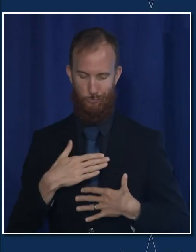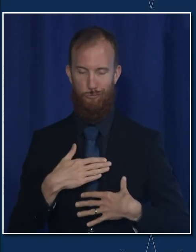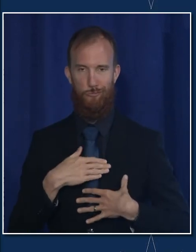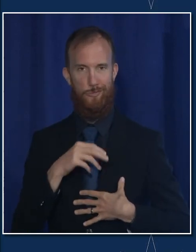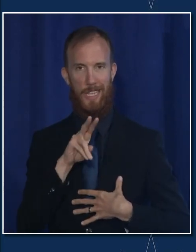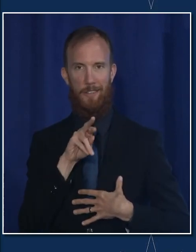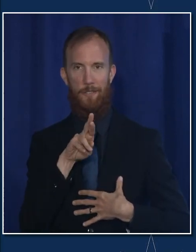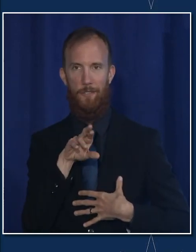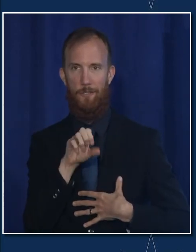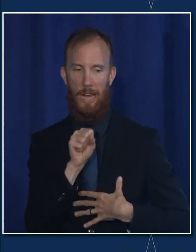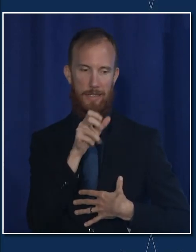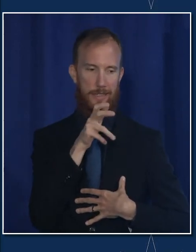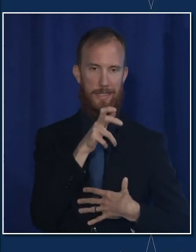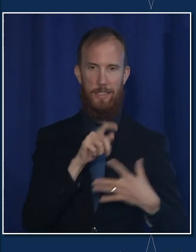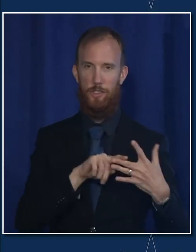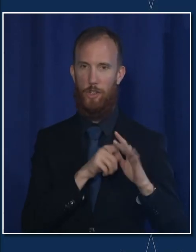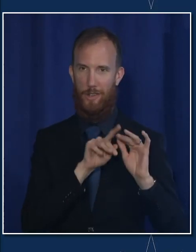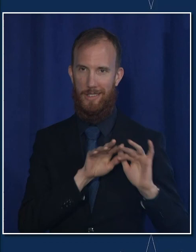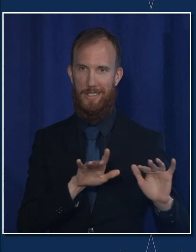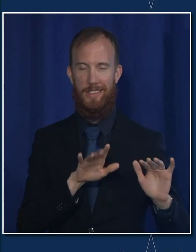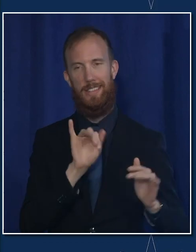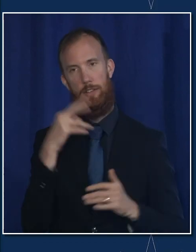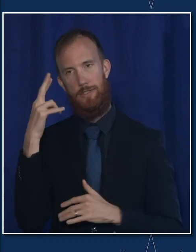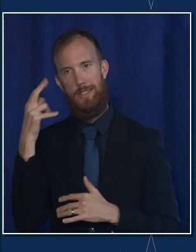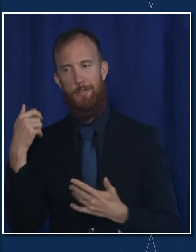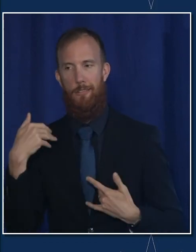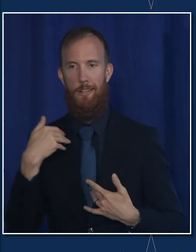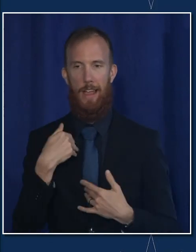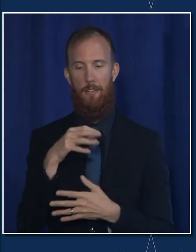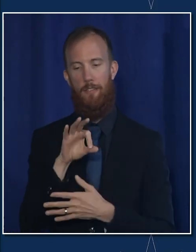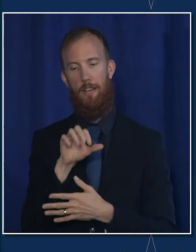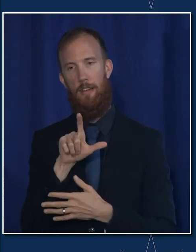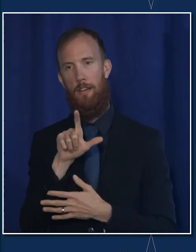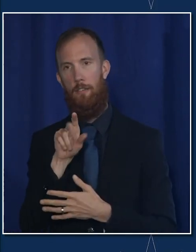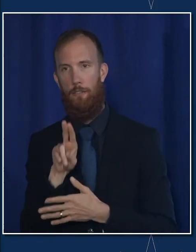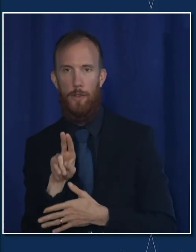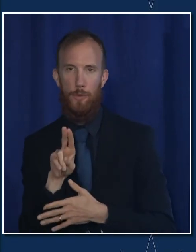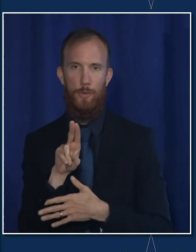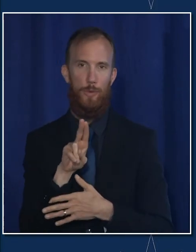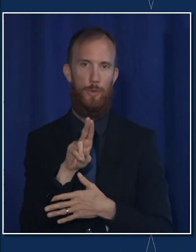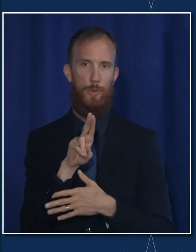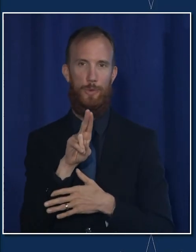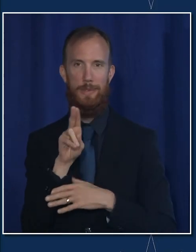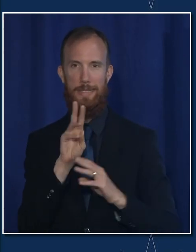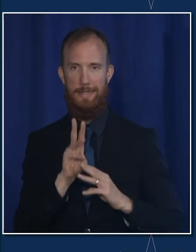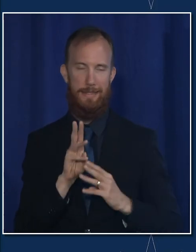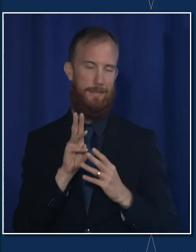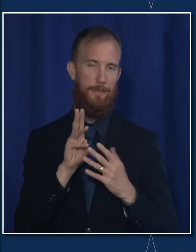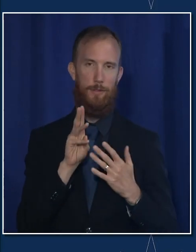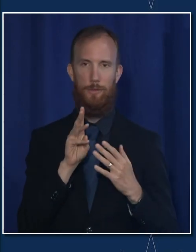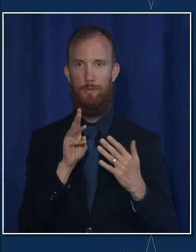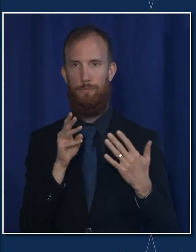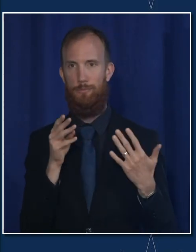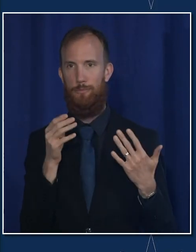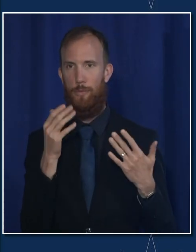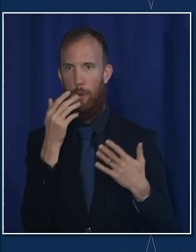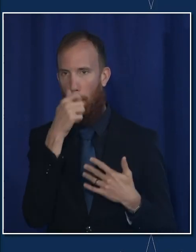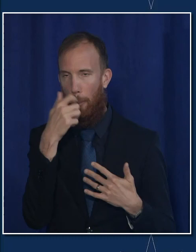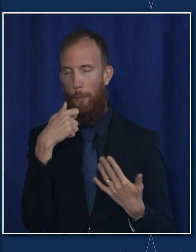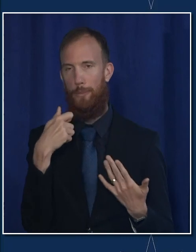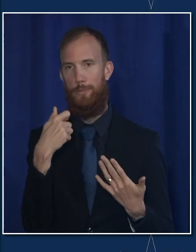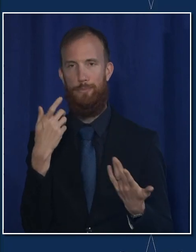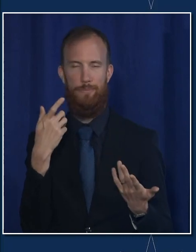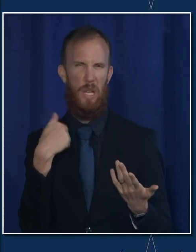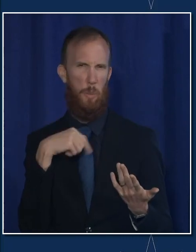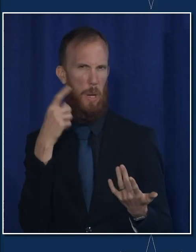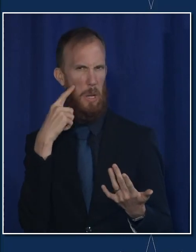that there's a flu season and a cold season and a winter virus season, and we would expect COVID to likely follow that model. What's been